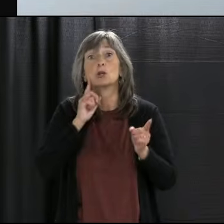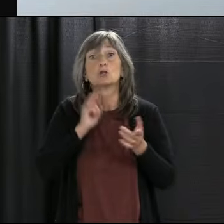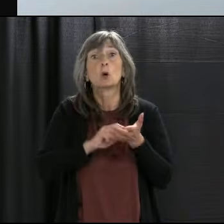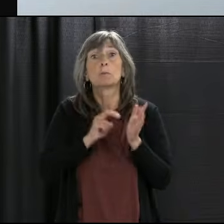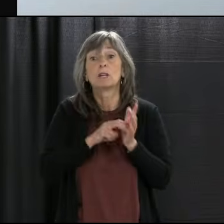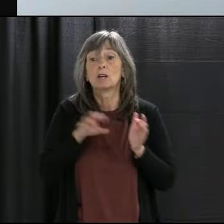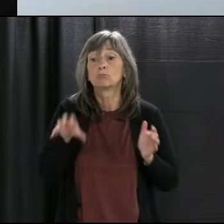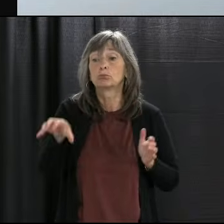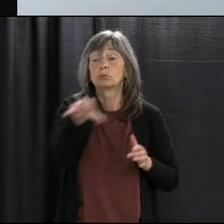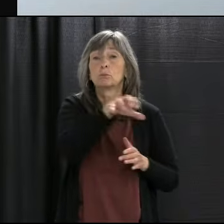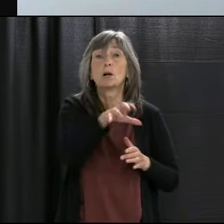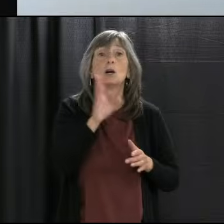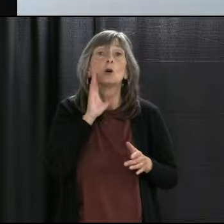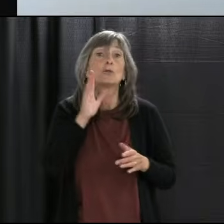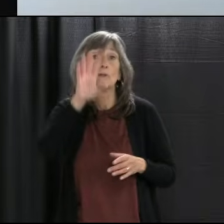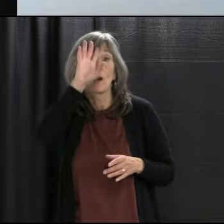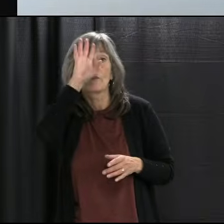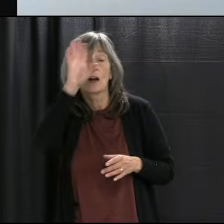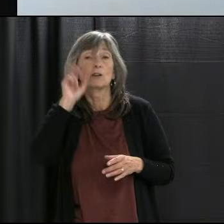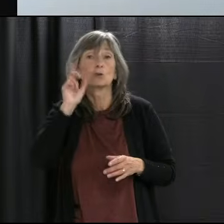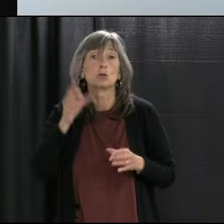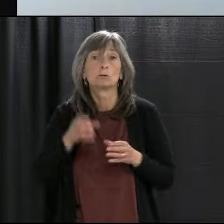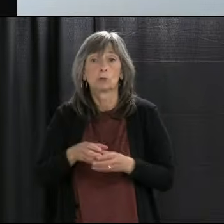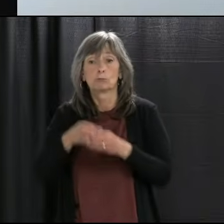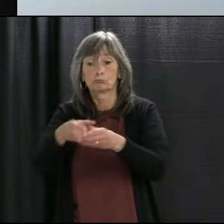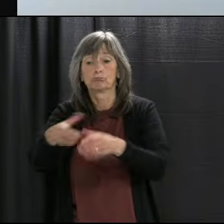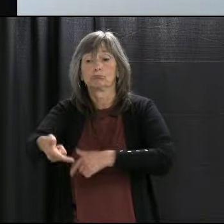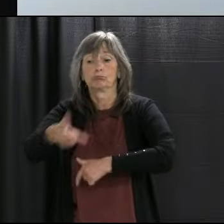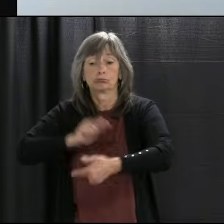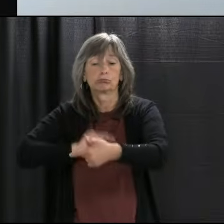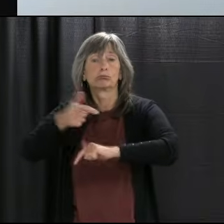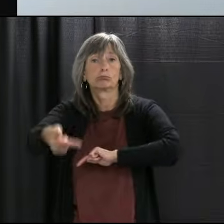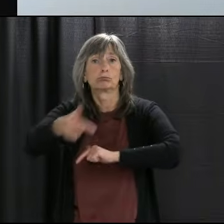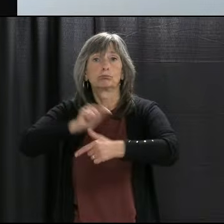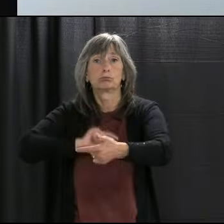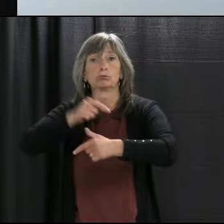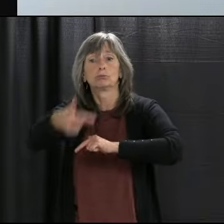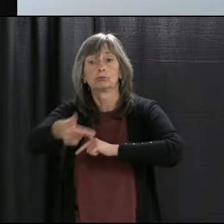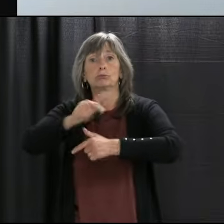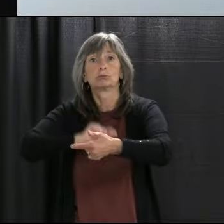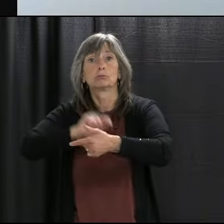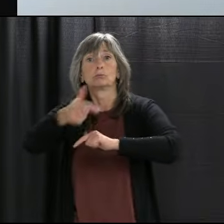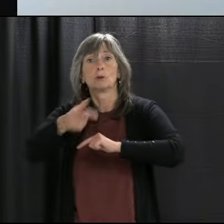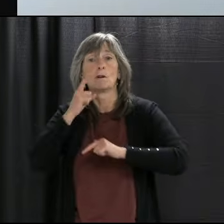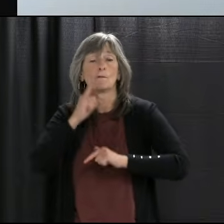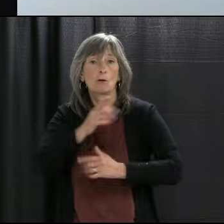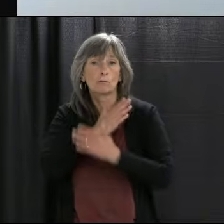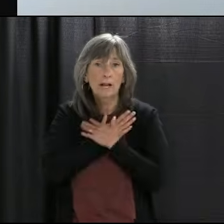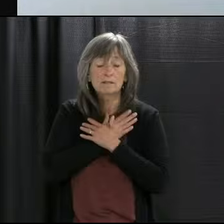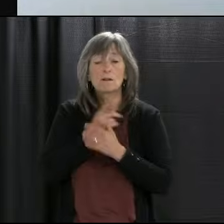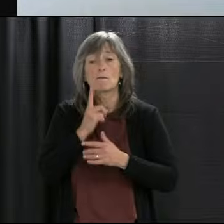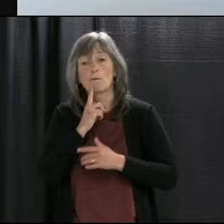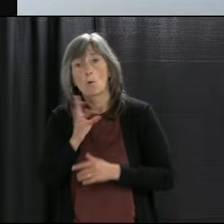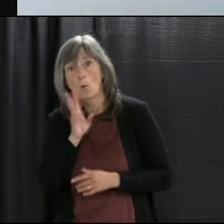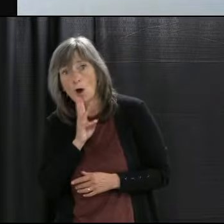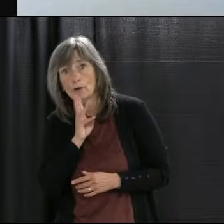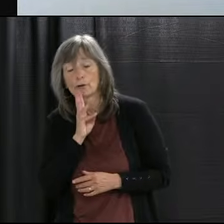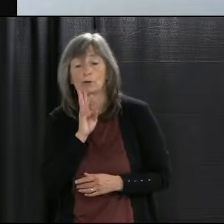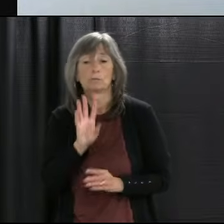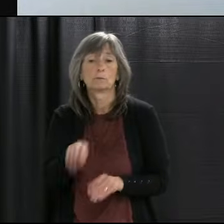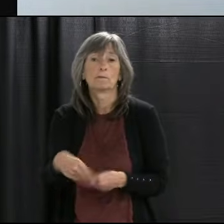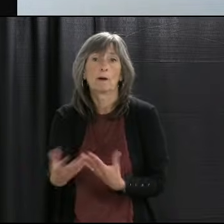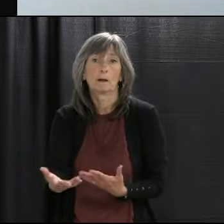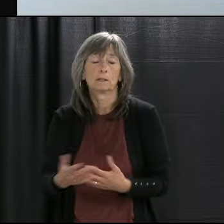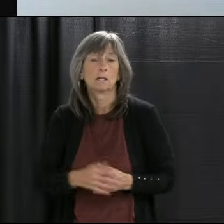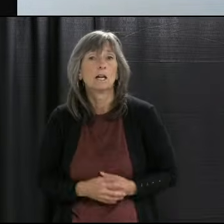in and out and to have rest periods and to have adequate hydration. If you recall, when